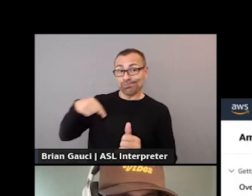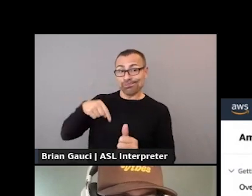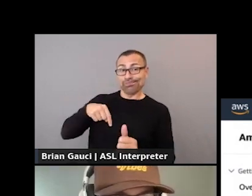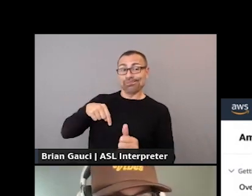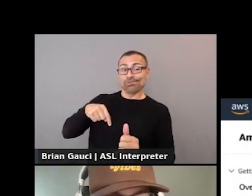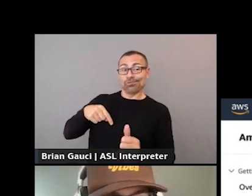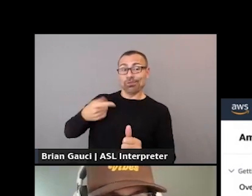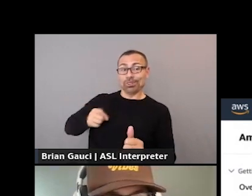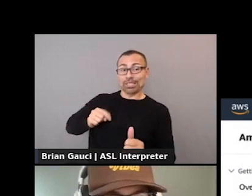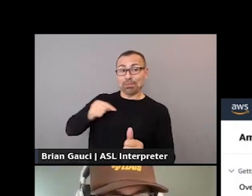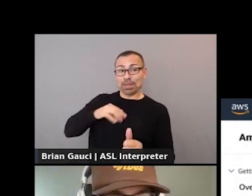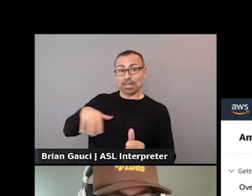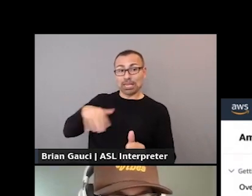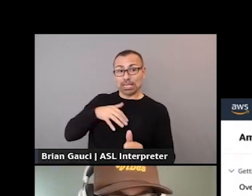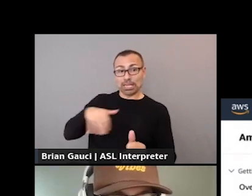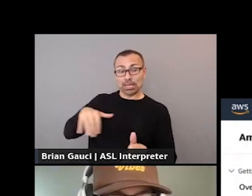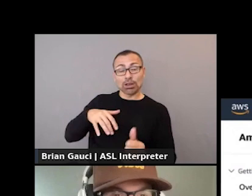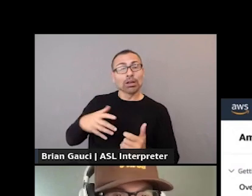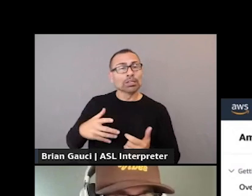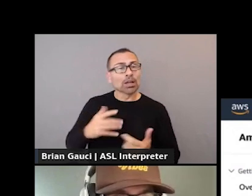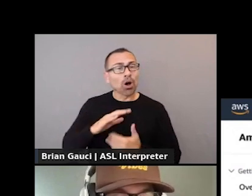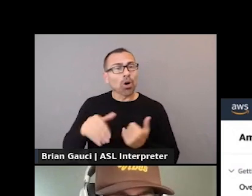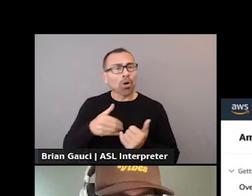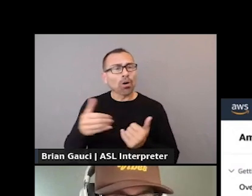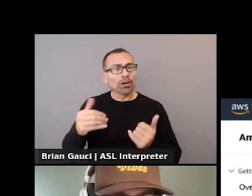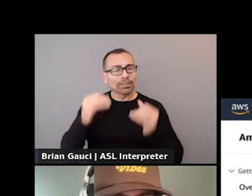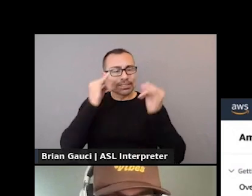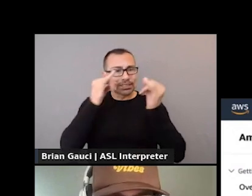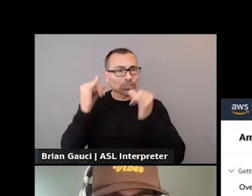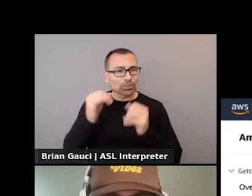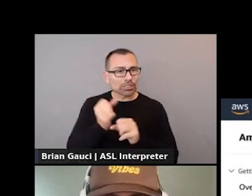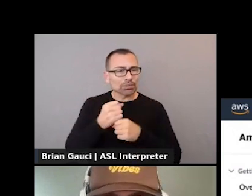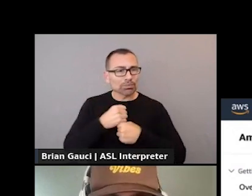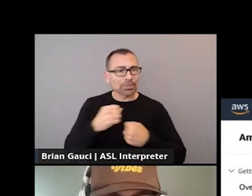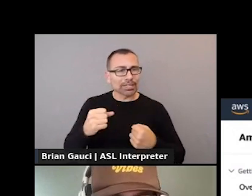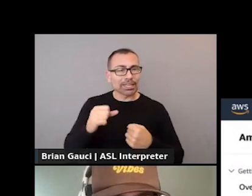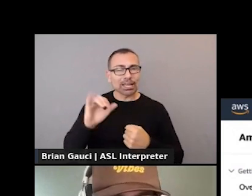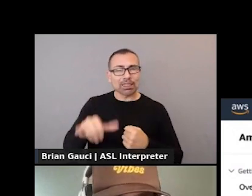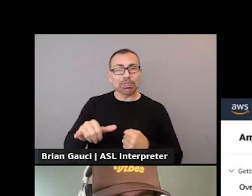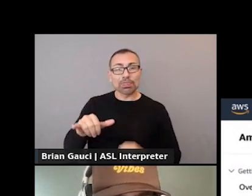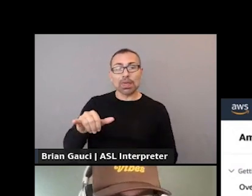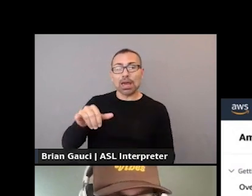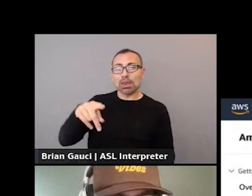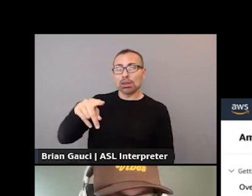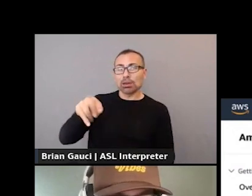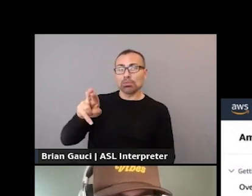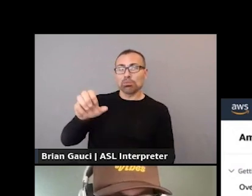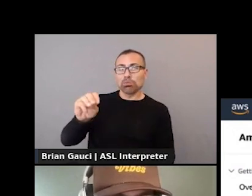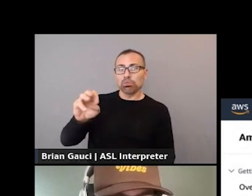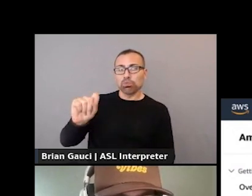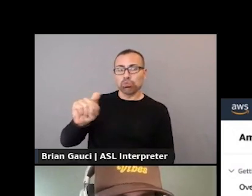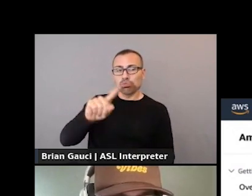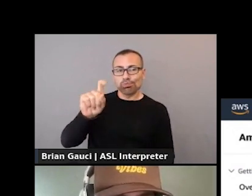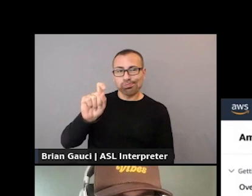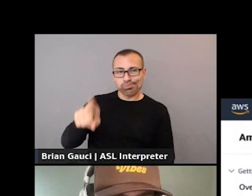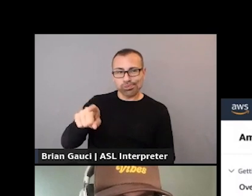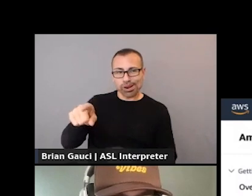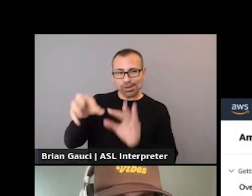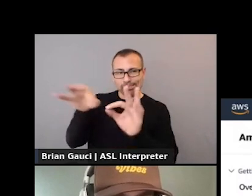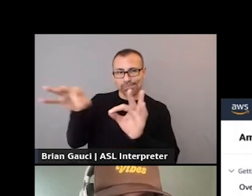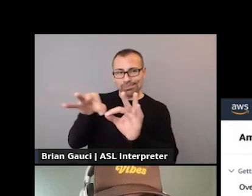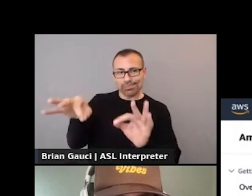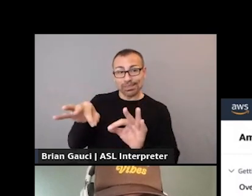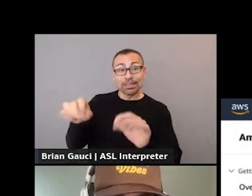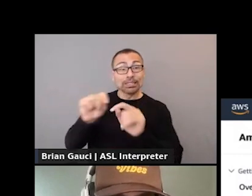it is taking all these instructions and creating that prompt template that's going to interact with this large language model.